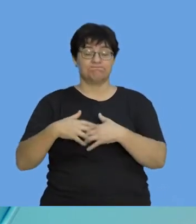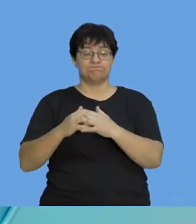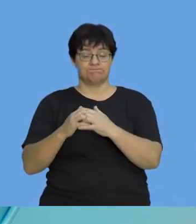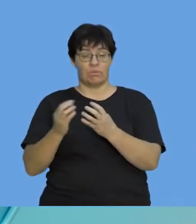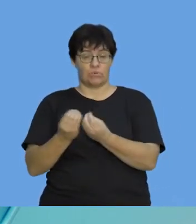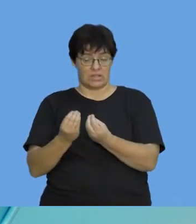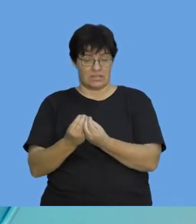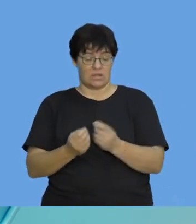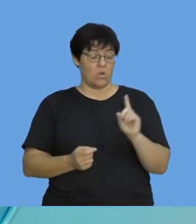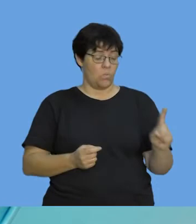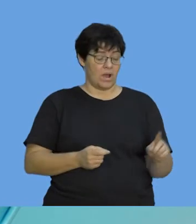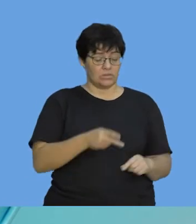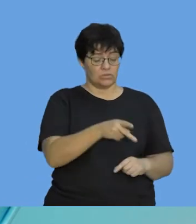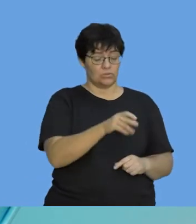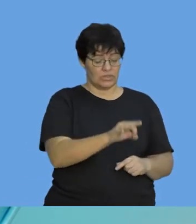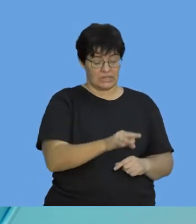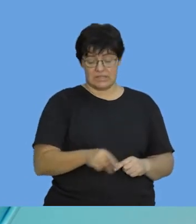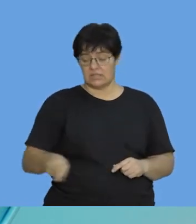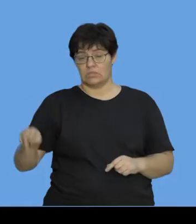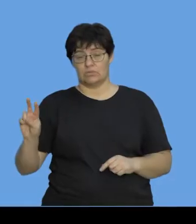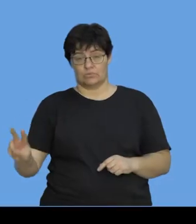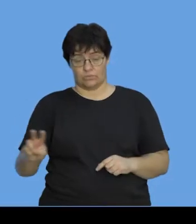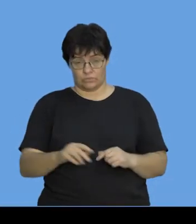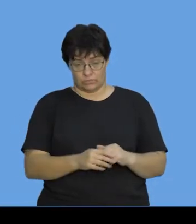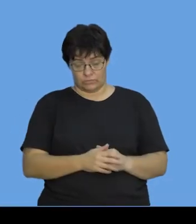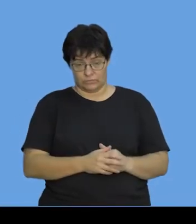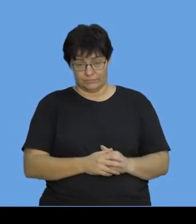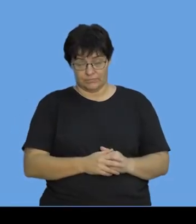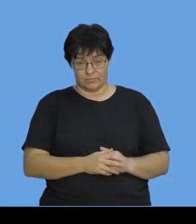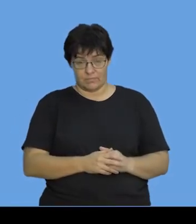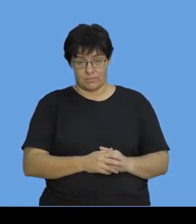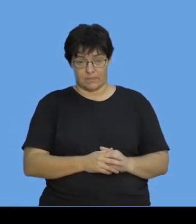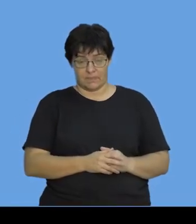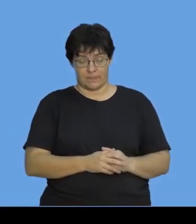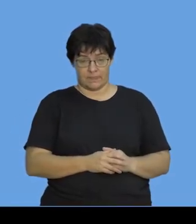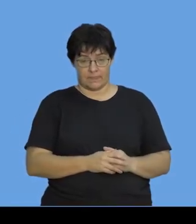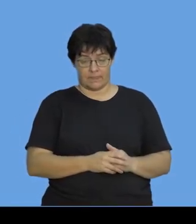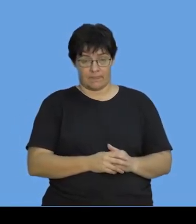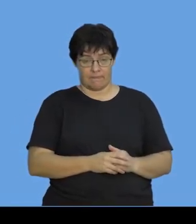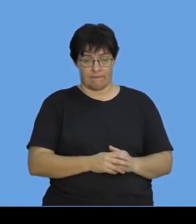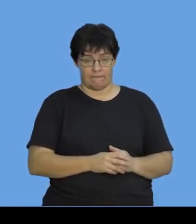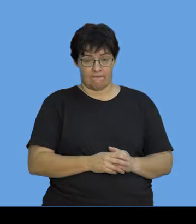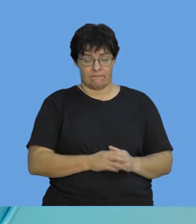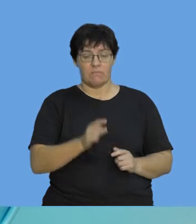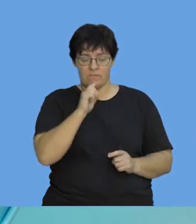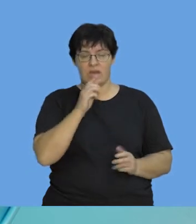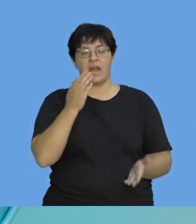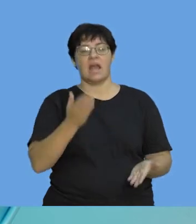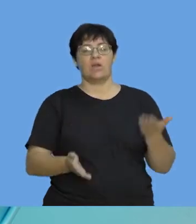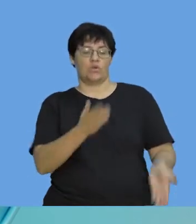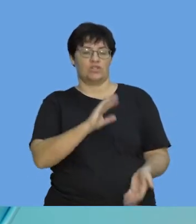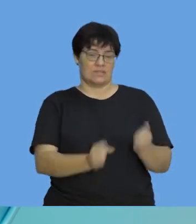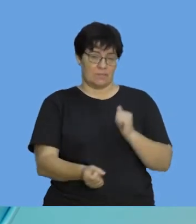is 1:3:2, right? So that's as far as the equation is